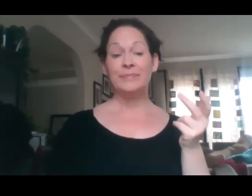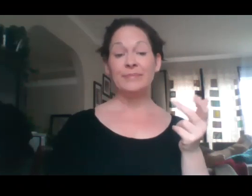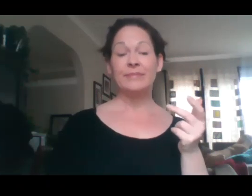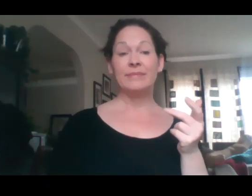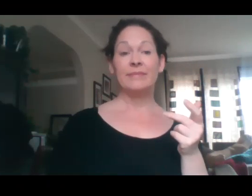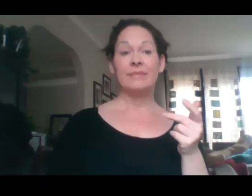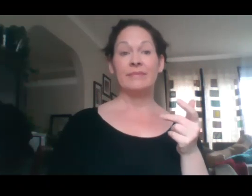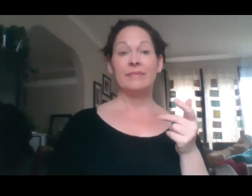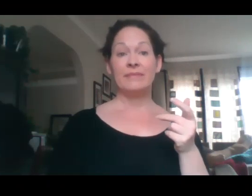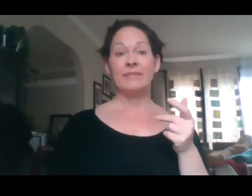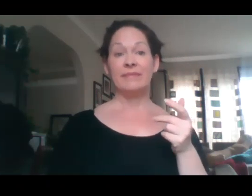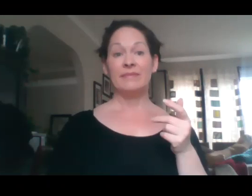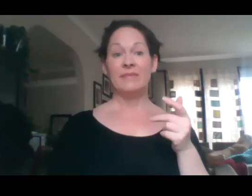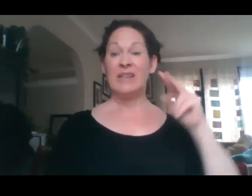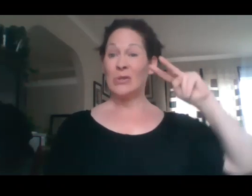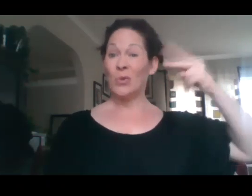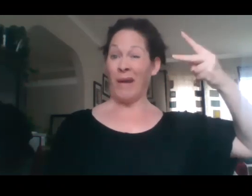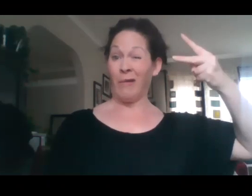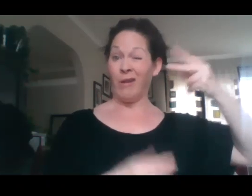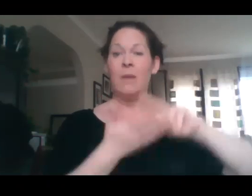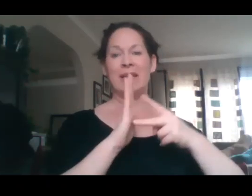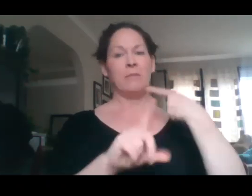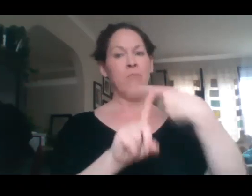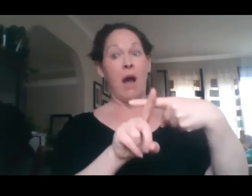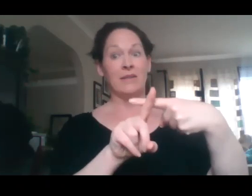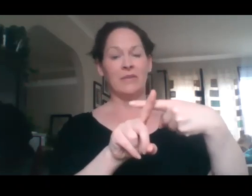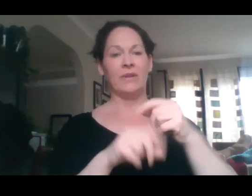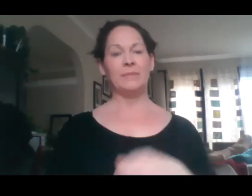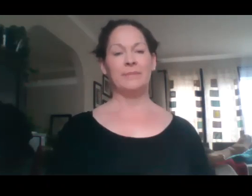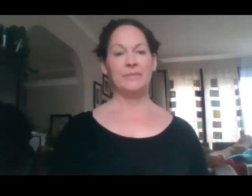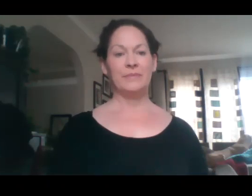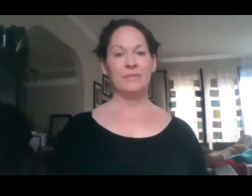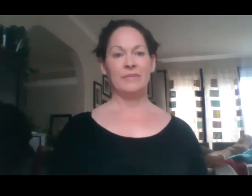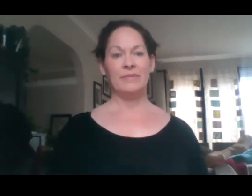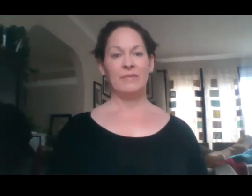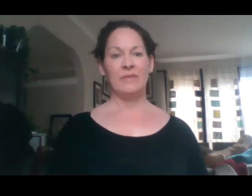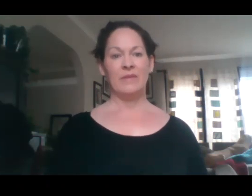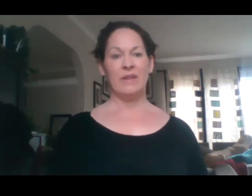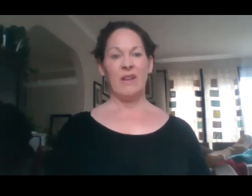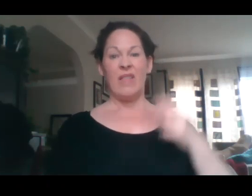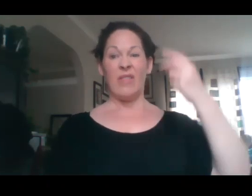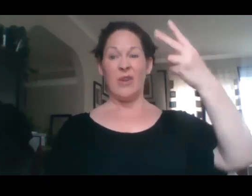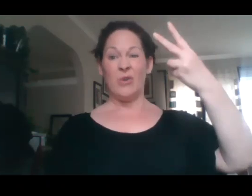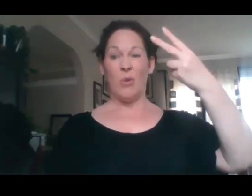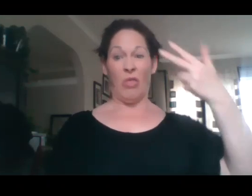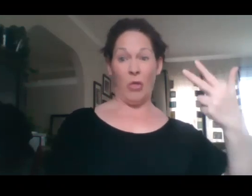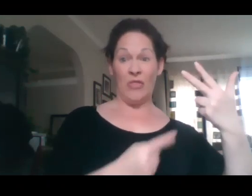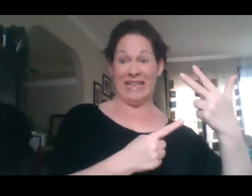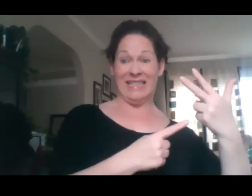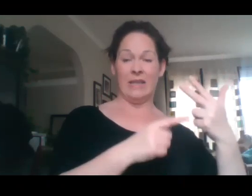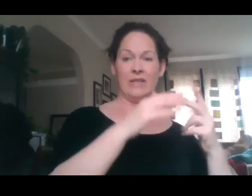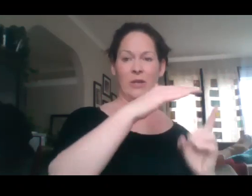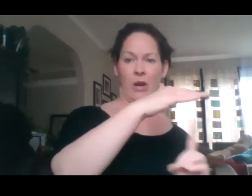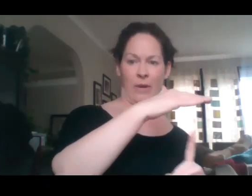and squared numbers are always positive. The downstairs is telling me what my root is. Well, I don't need any domain